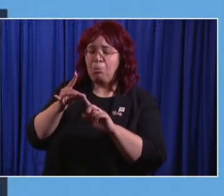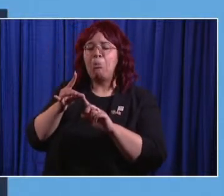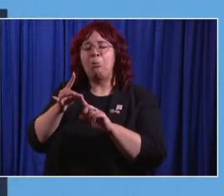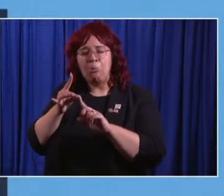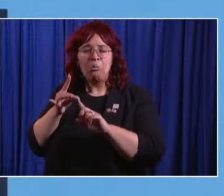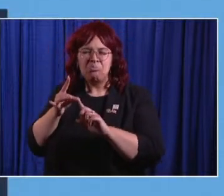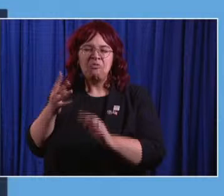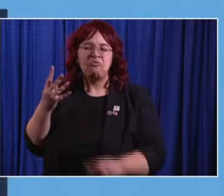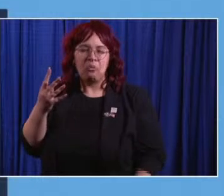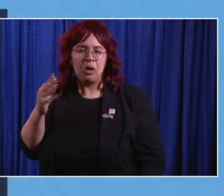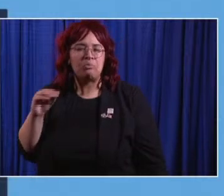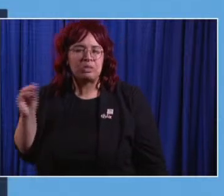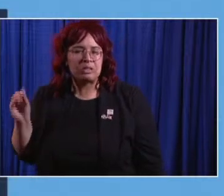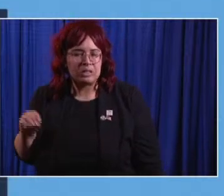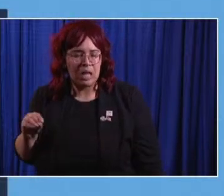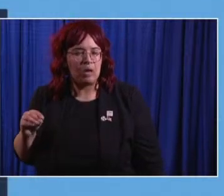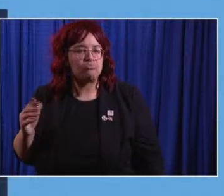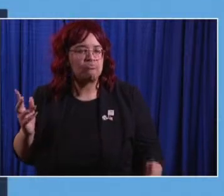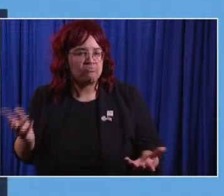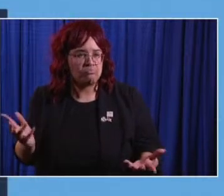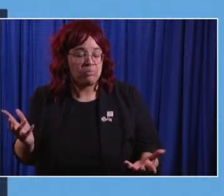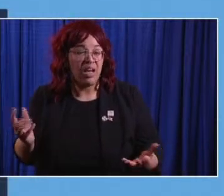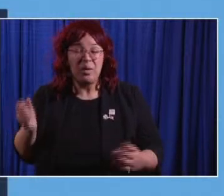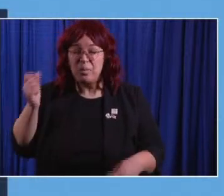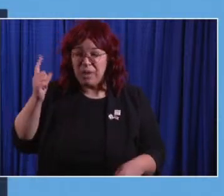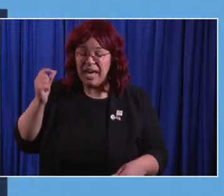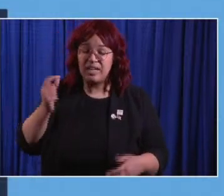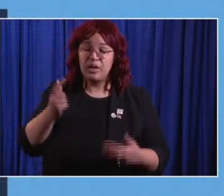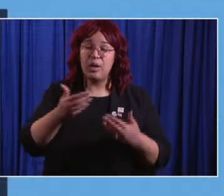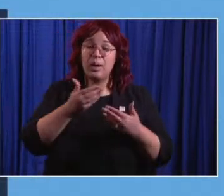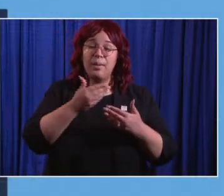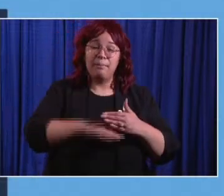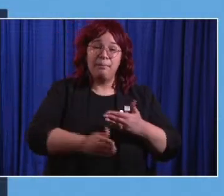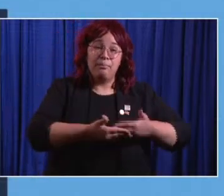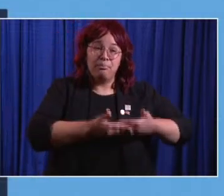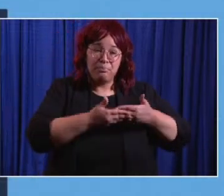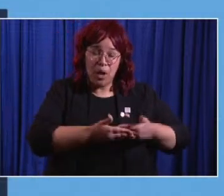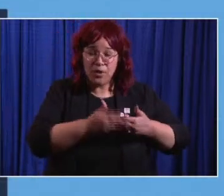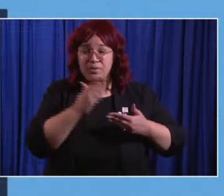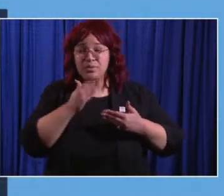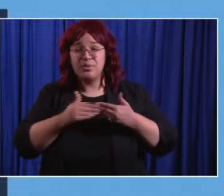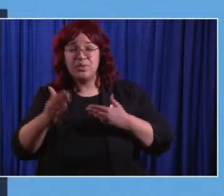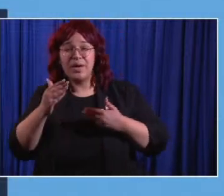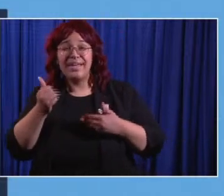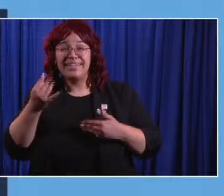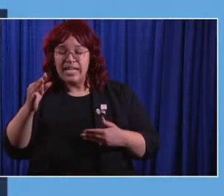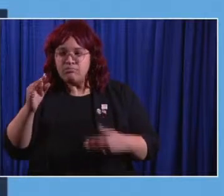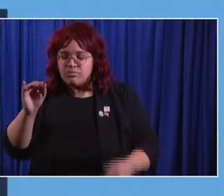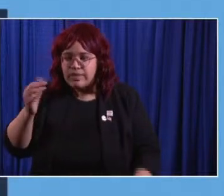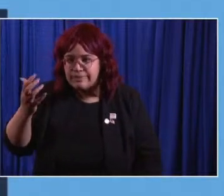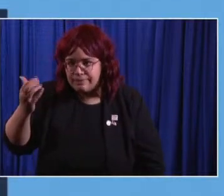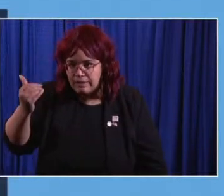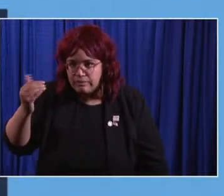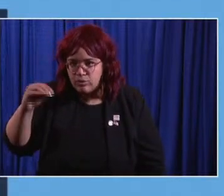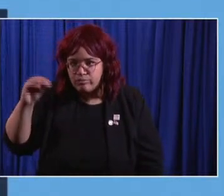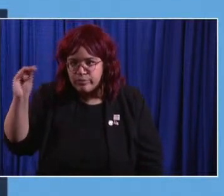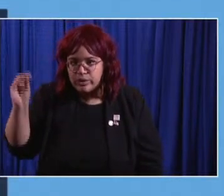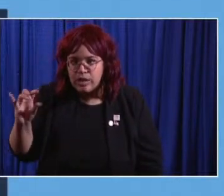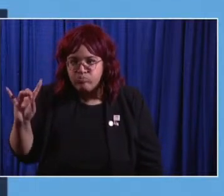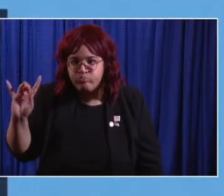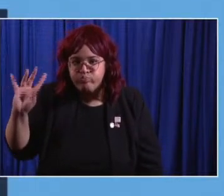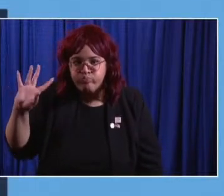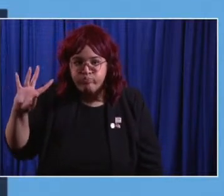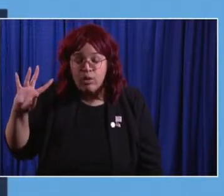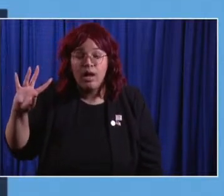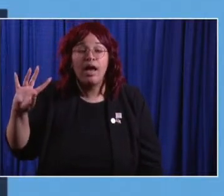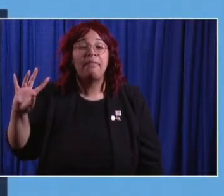4%. The age group 0 to 19 has gone up 15%. And then you'll see the other age groups have gone down.